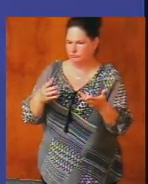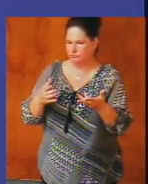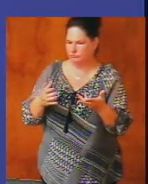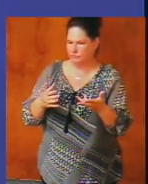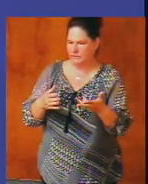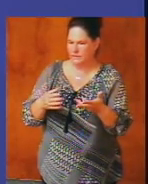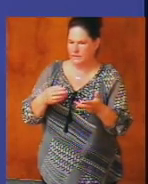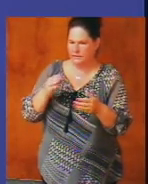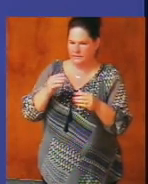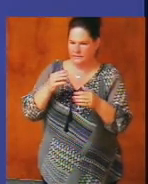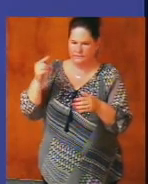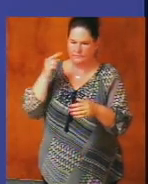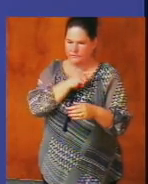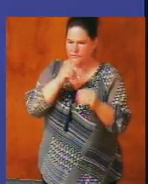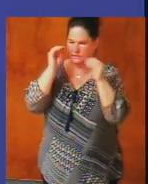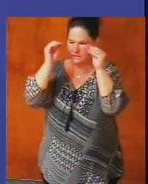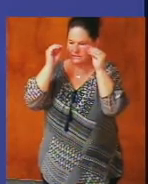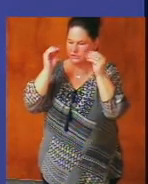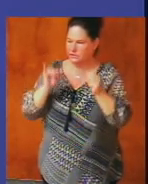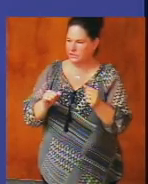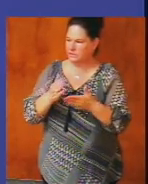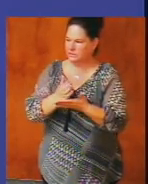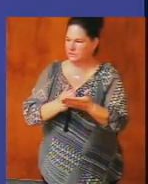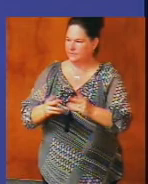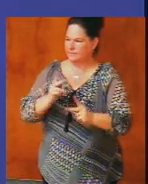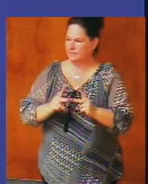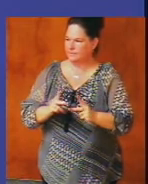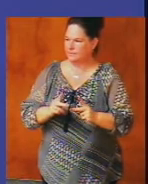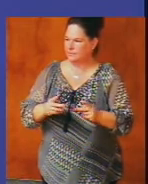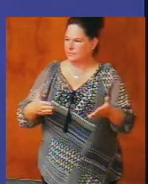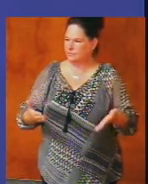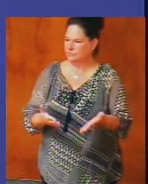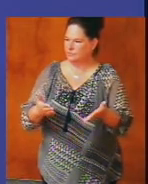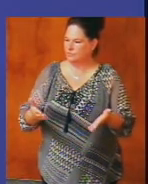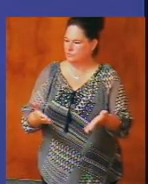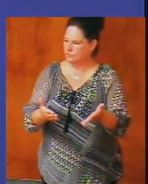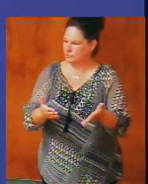that was being promoted by some.